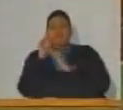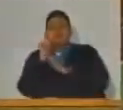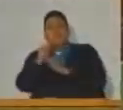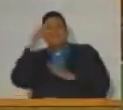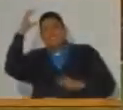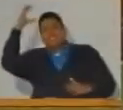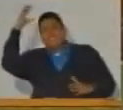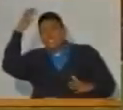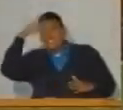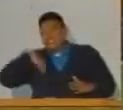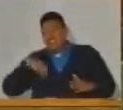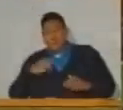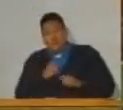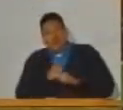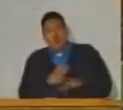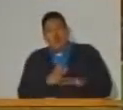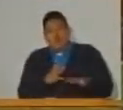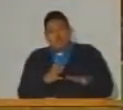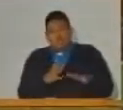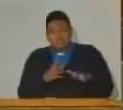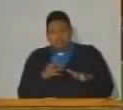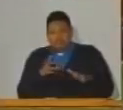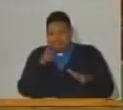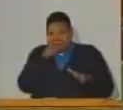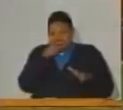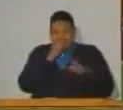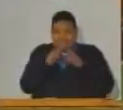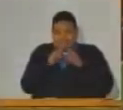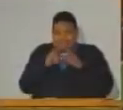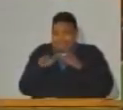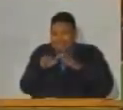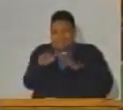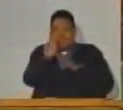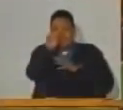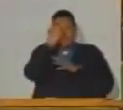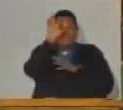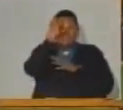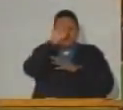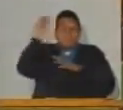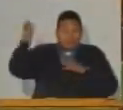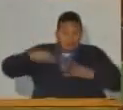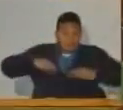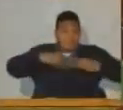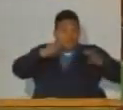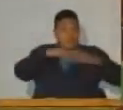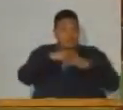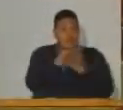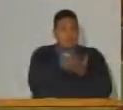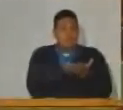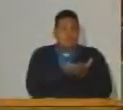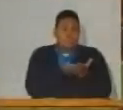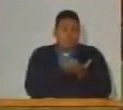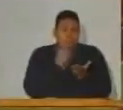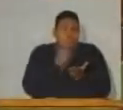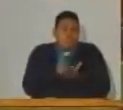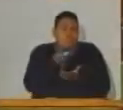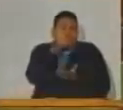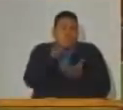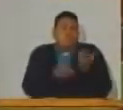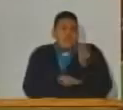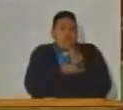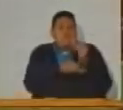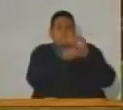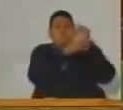serious infestations. $250 million have been provided in the budget to purchase